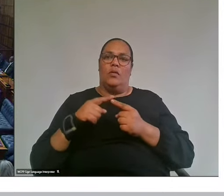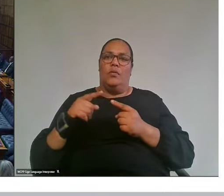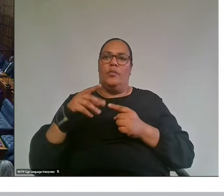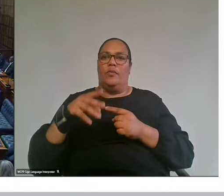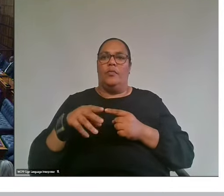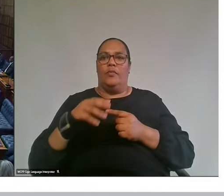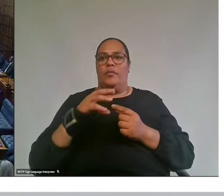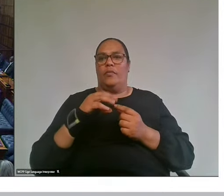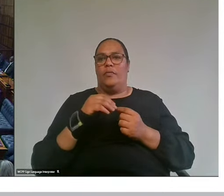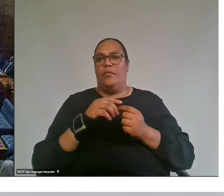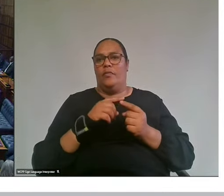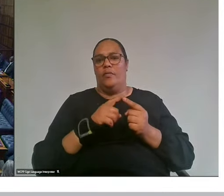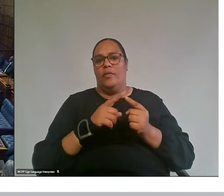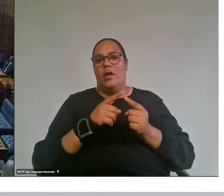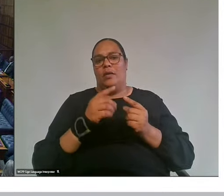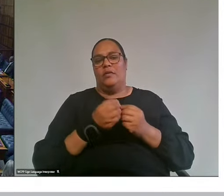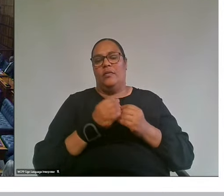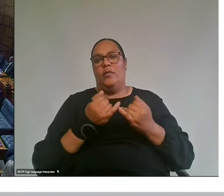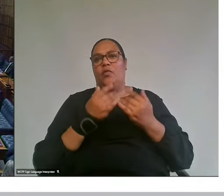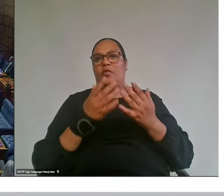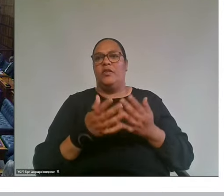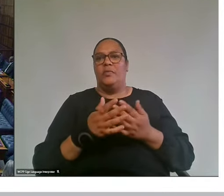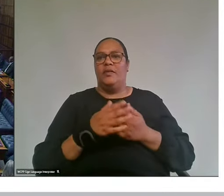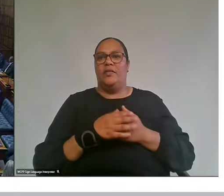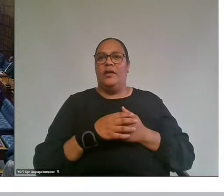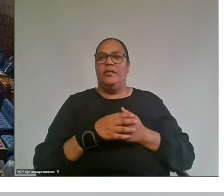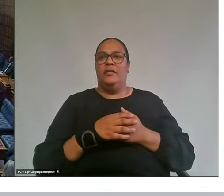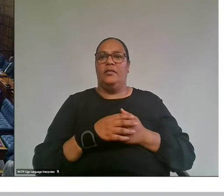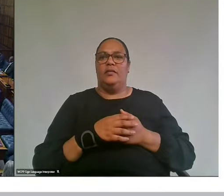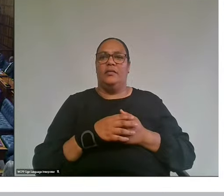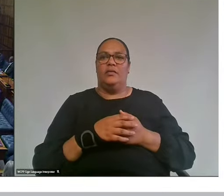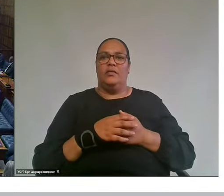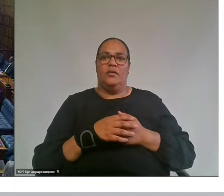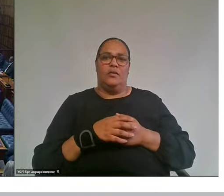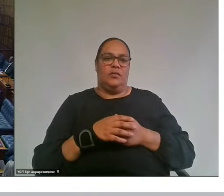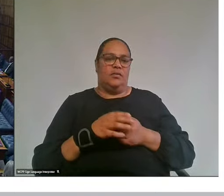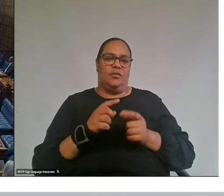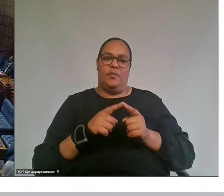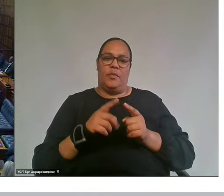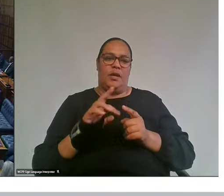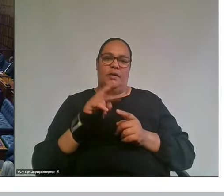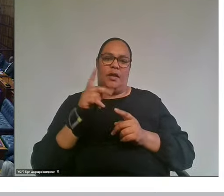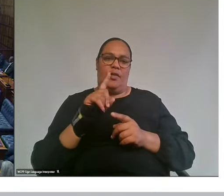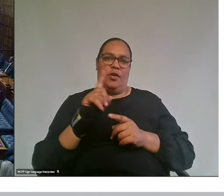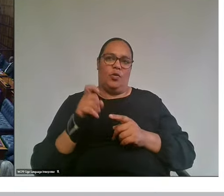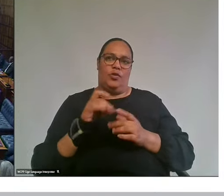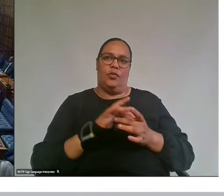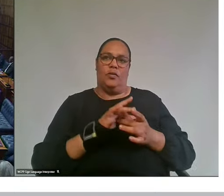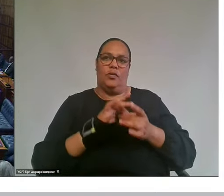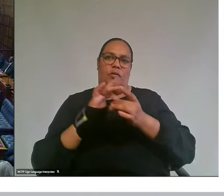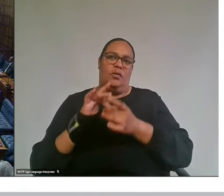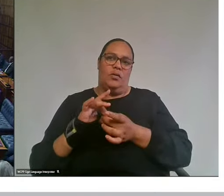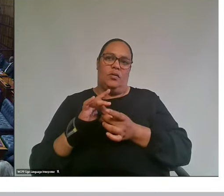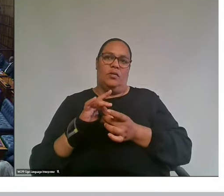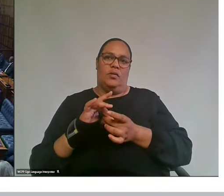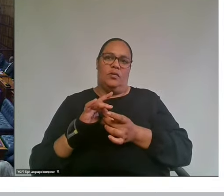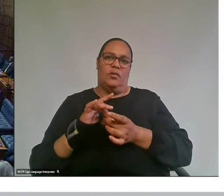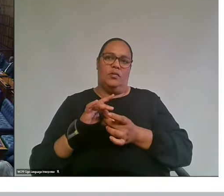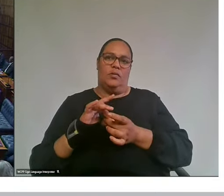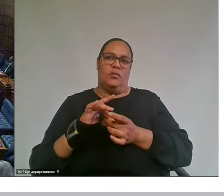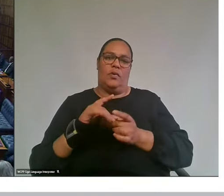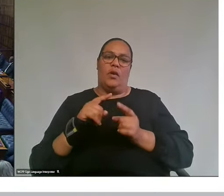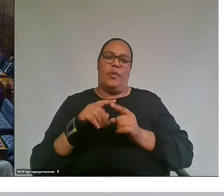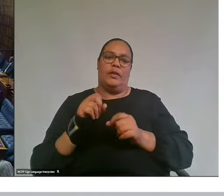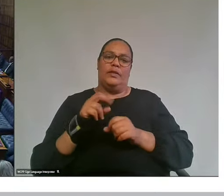of the infrastructures do something like that right so that's how we try and sort that those ones out then the other question maybe link to that uh is on the